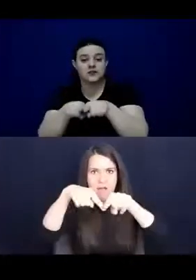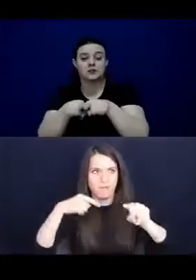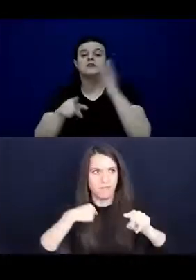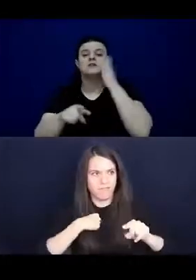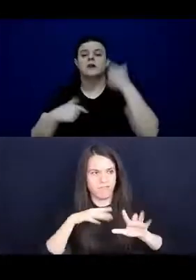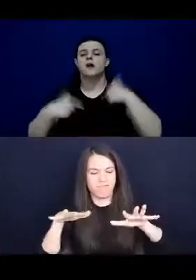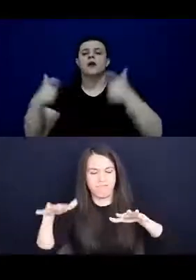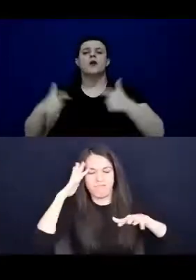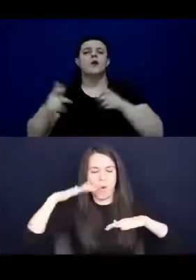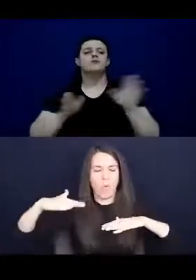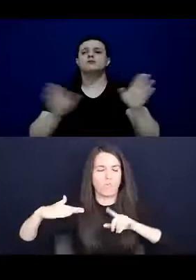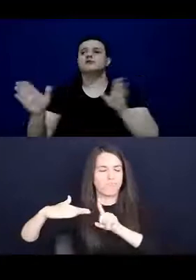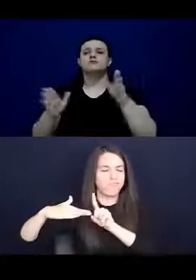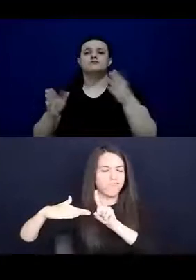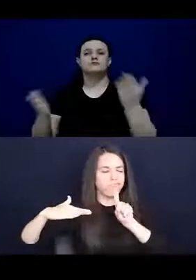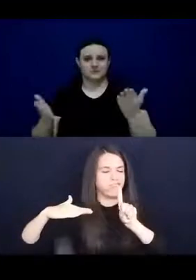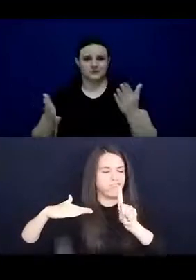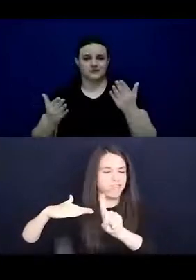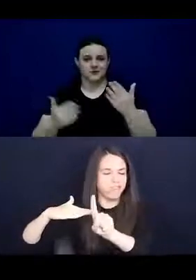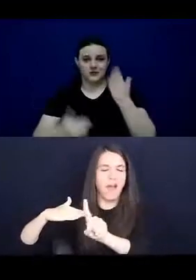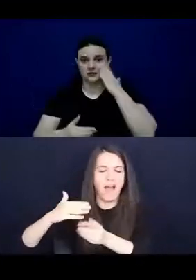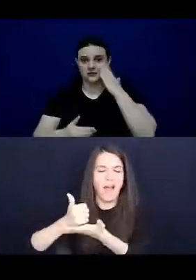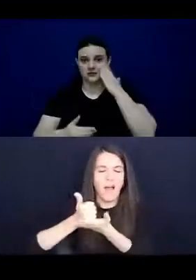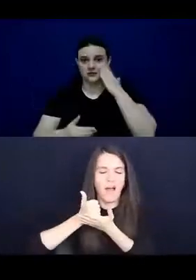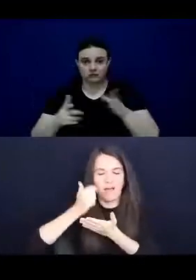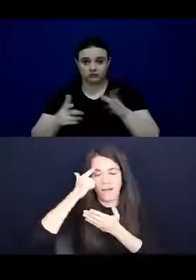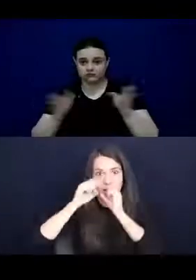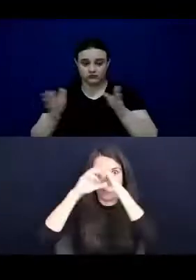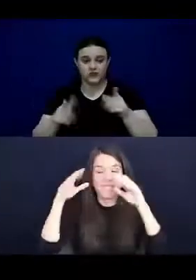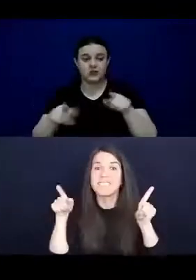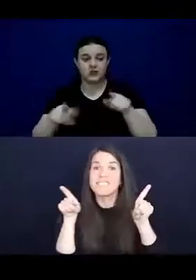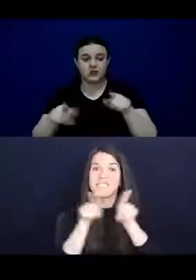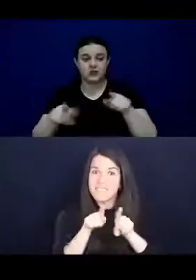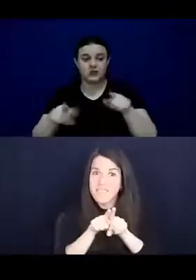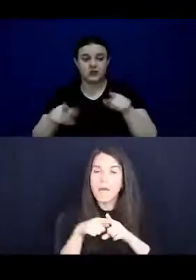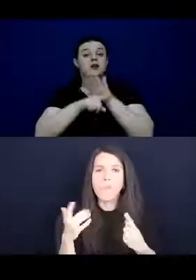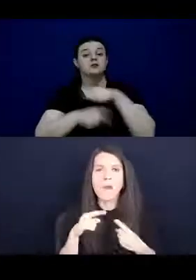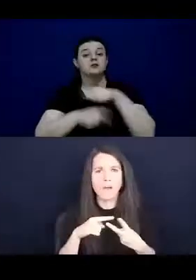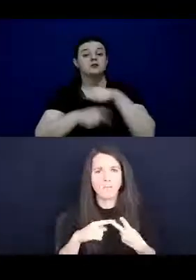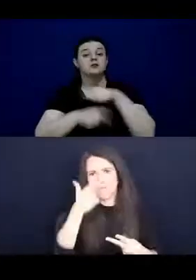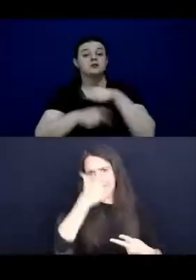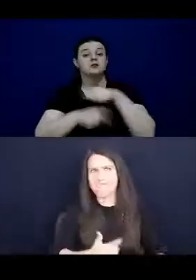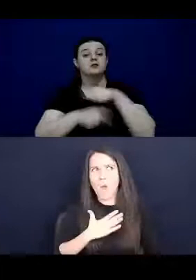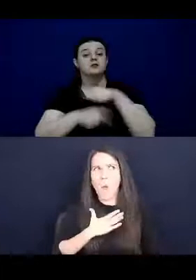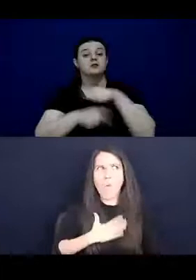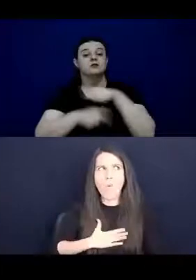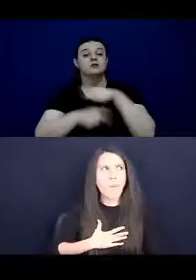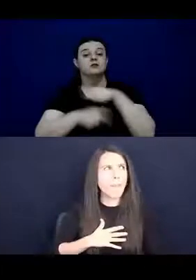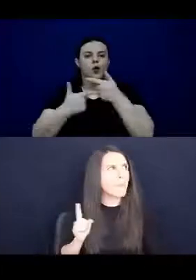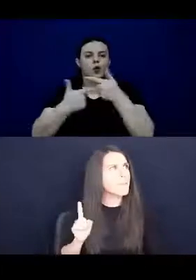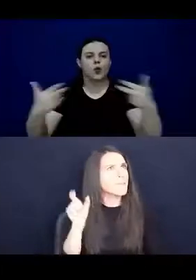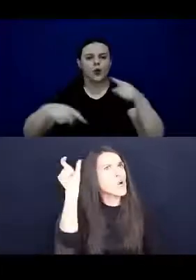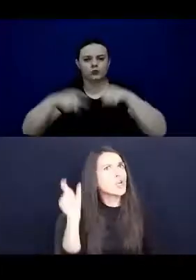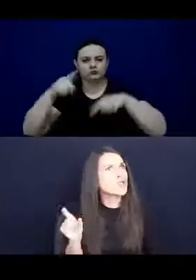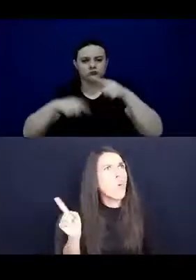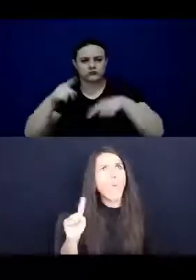features, but also to help the user identify objects and people of interest in